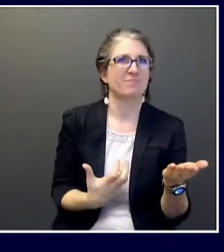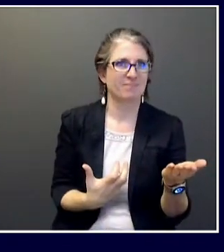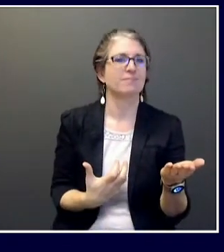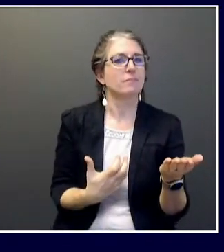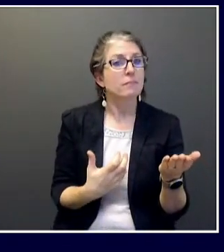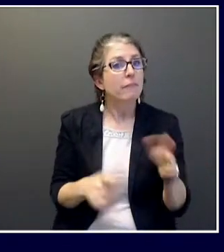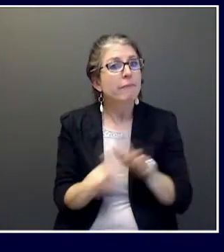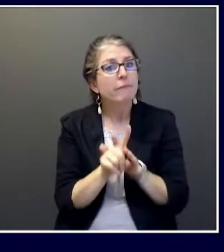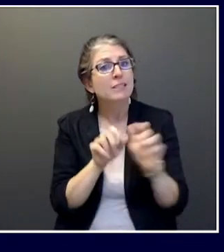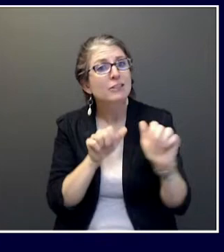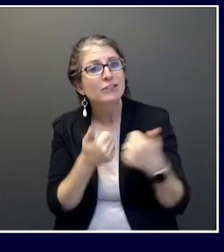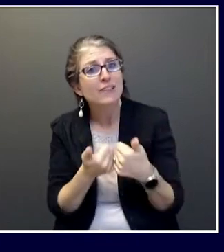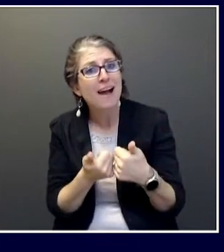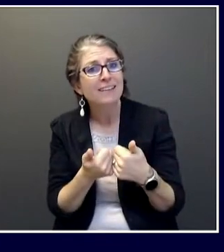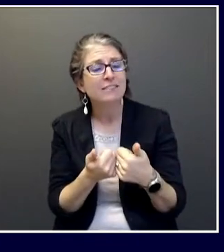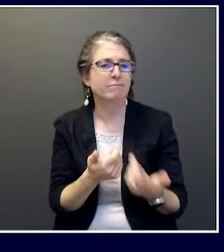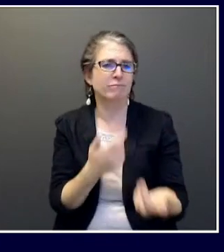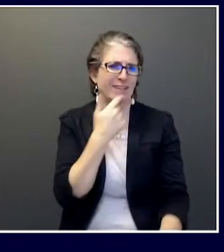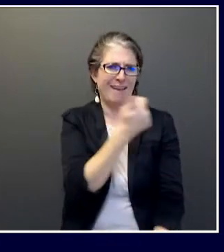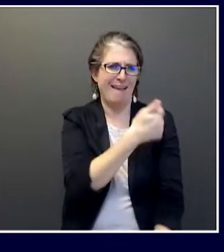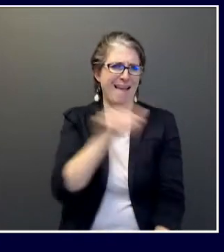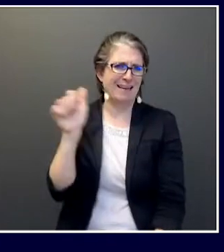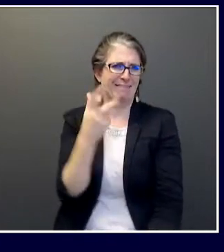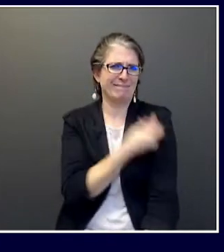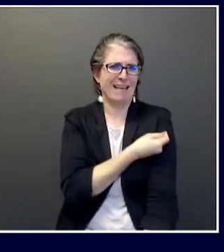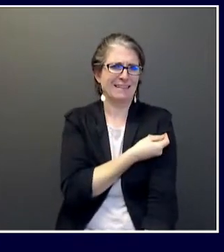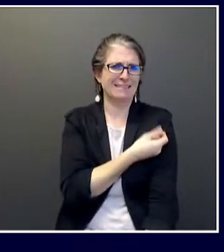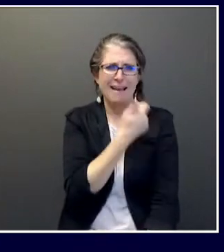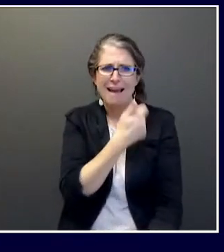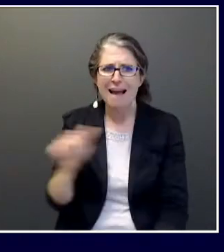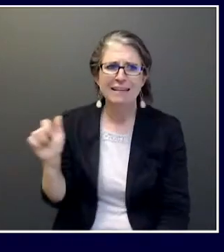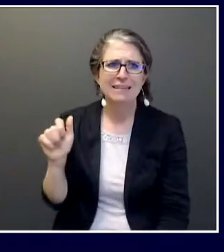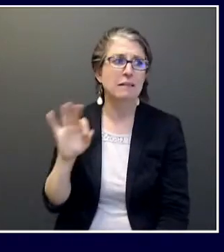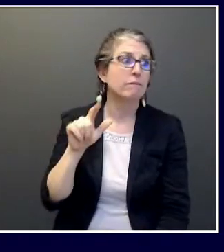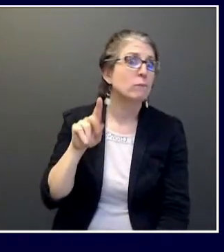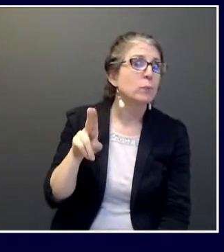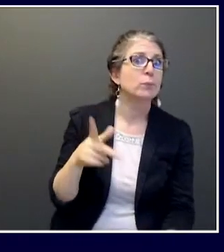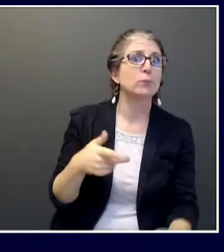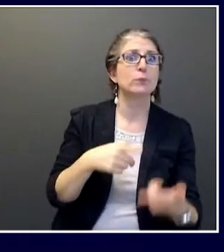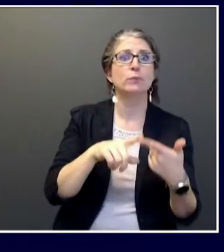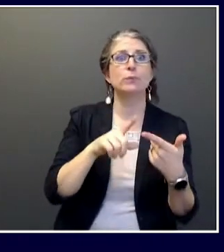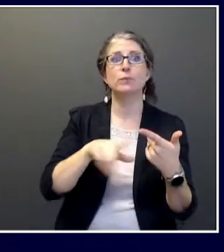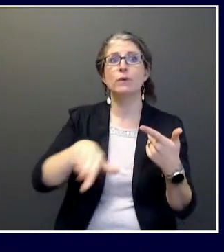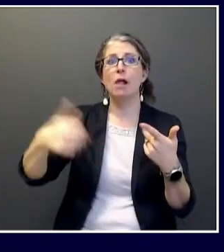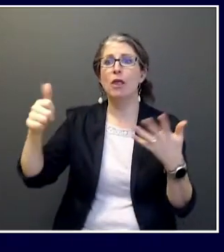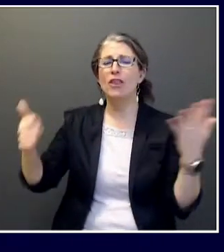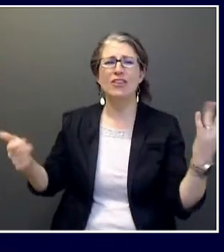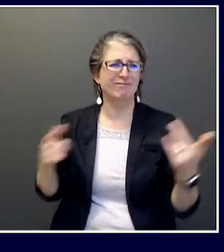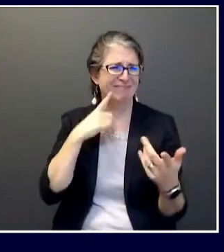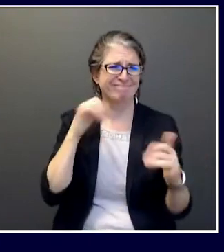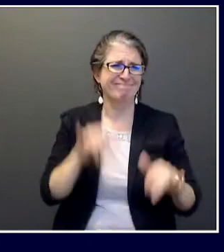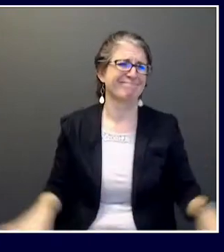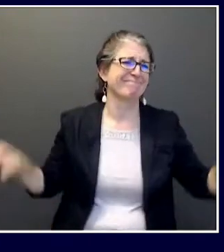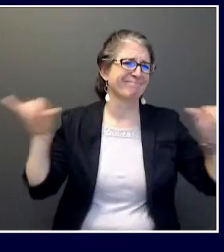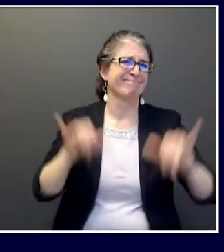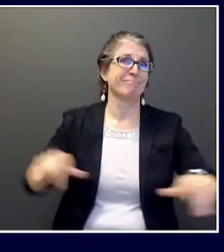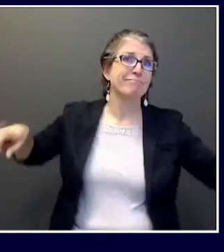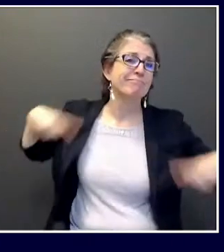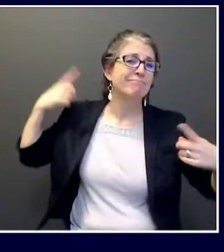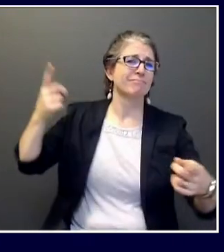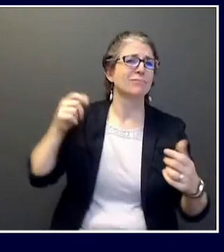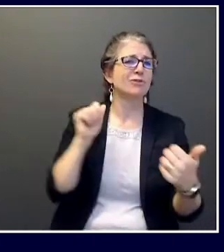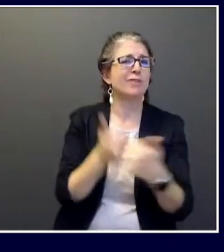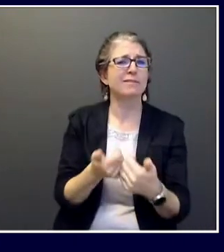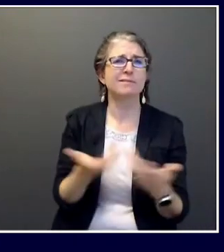other vaccine efforts, a lot of moving pieces, but our numbers speak for themselves. Mainers are up to the task, and we'll get